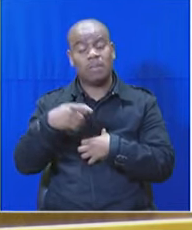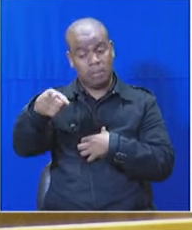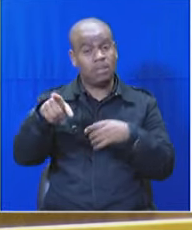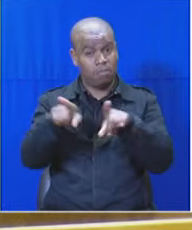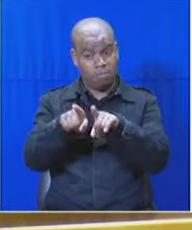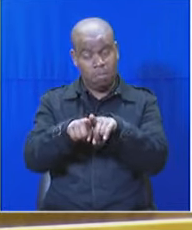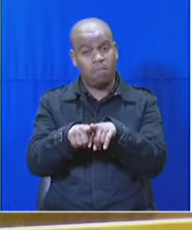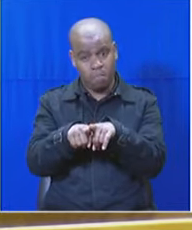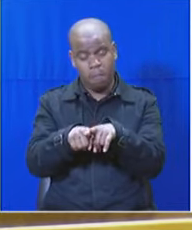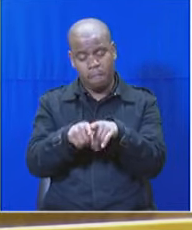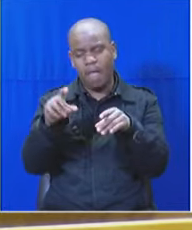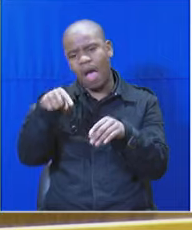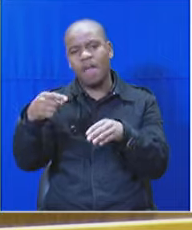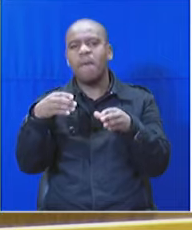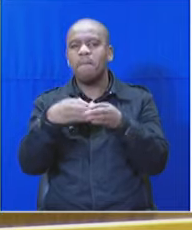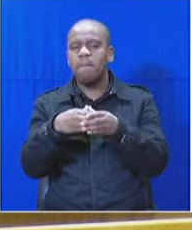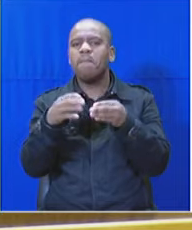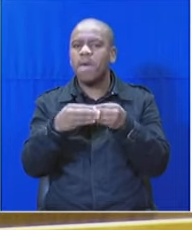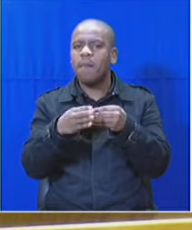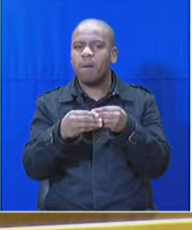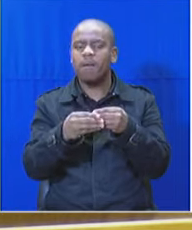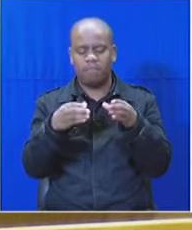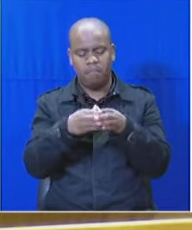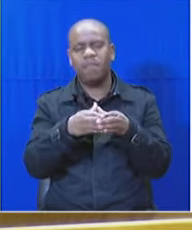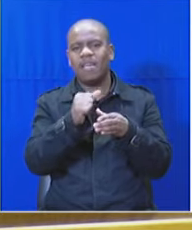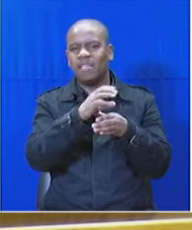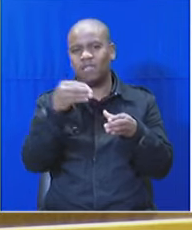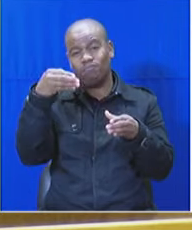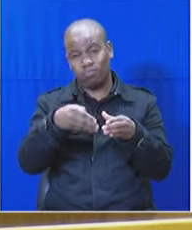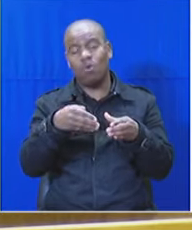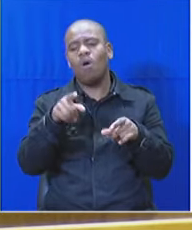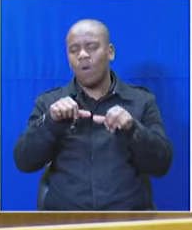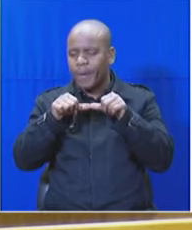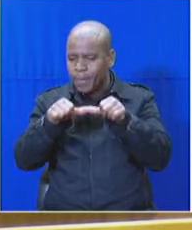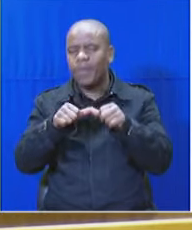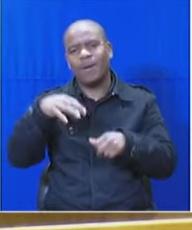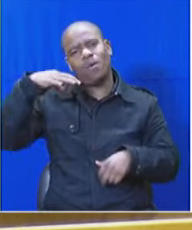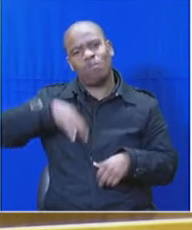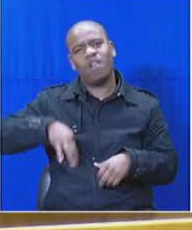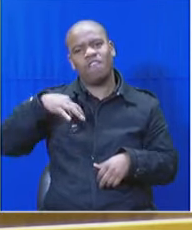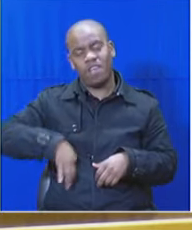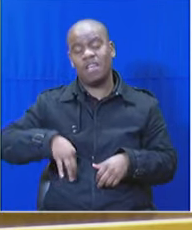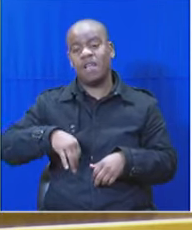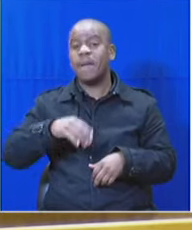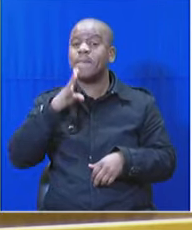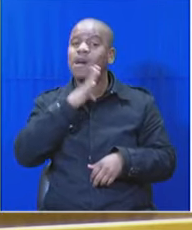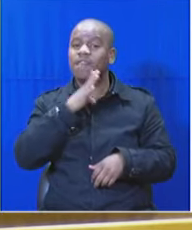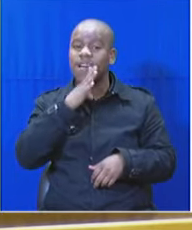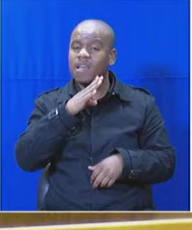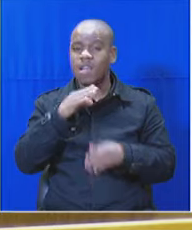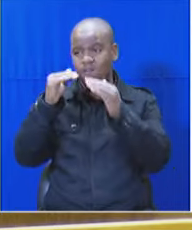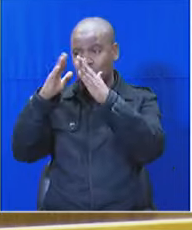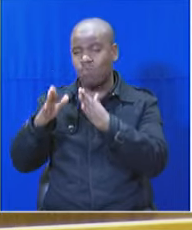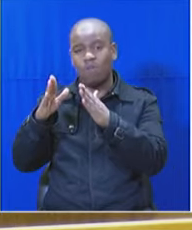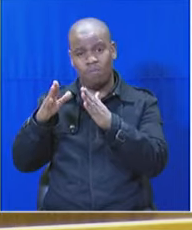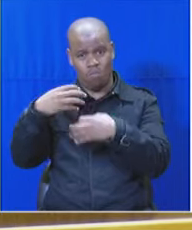of your members of the ANC continue to benefit from private property provisions